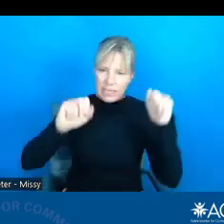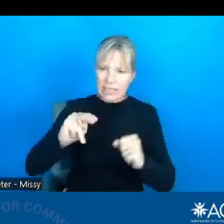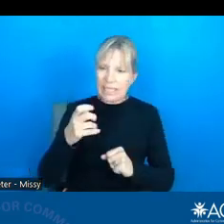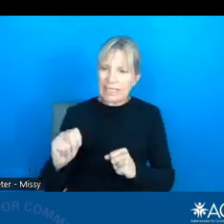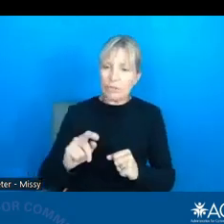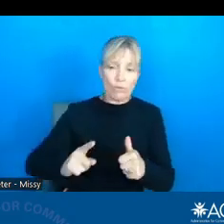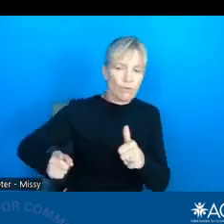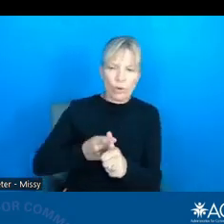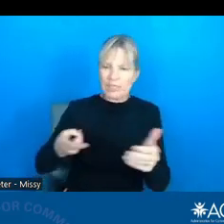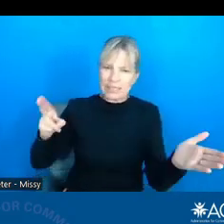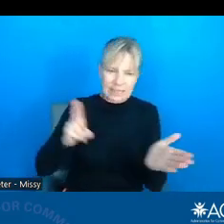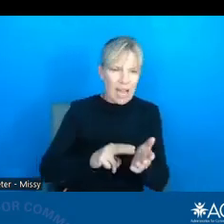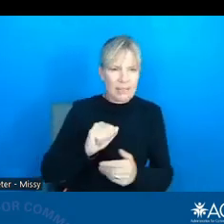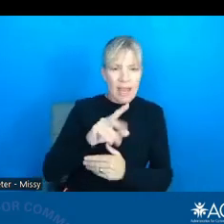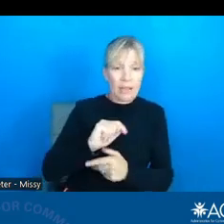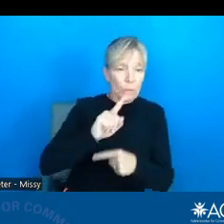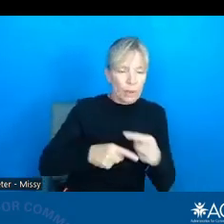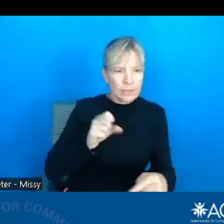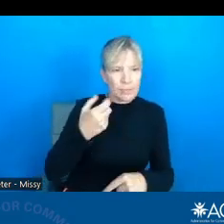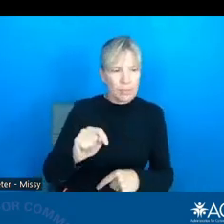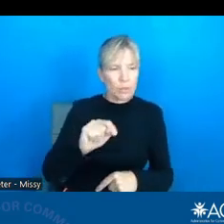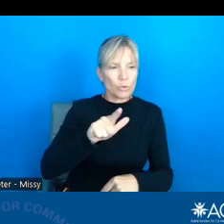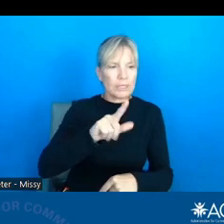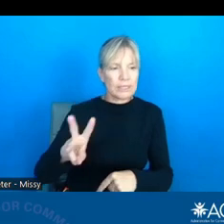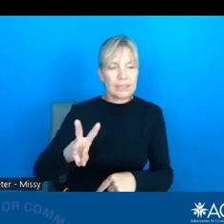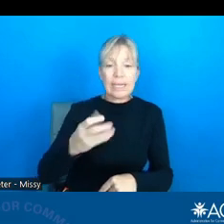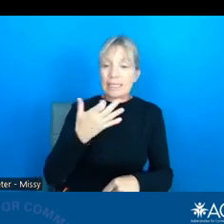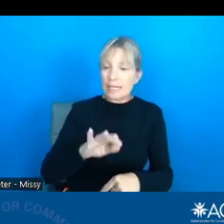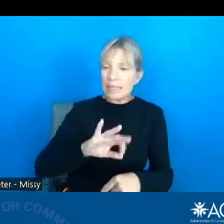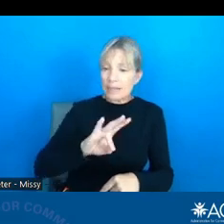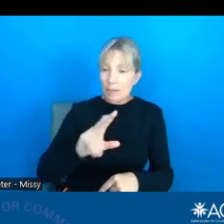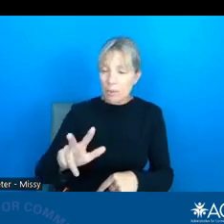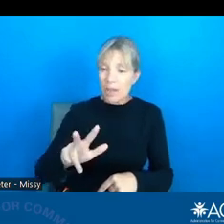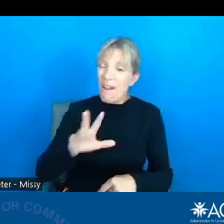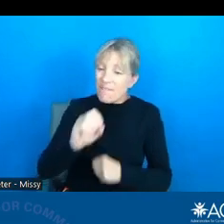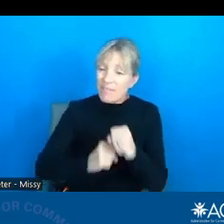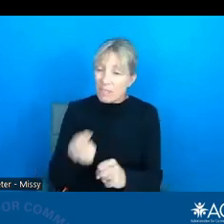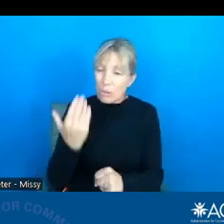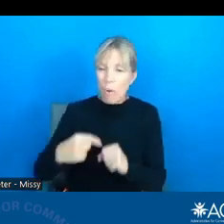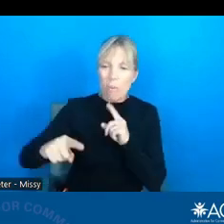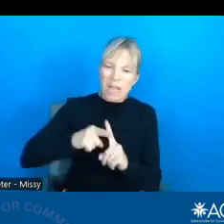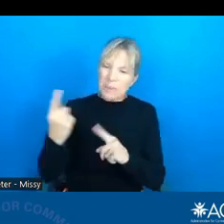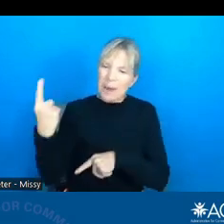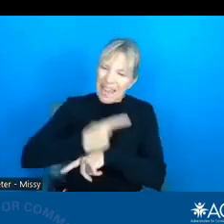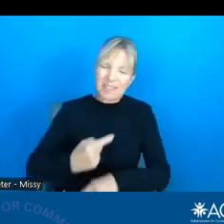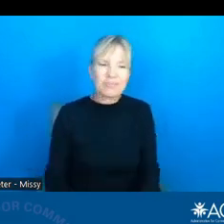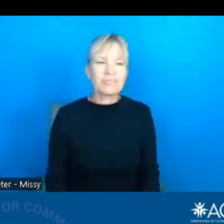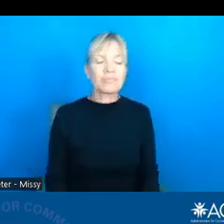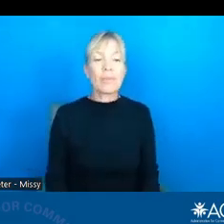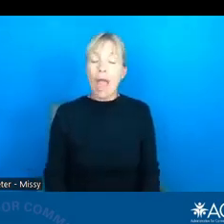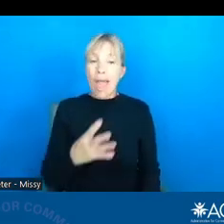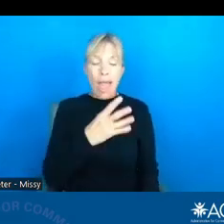first sign the act on September 26, 1973, 50 years ago plus a day.